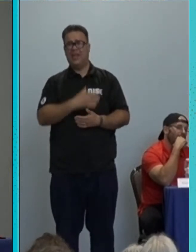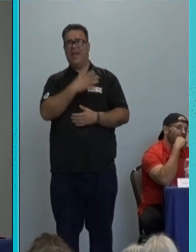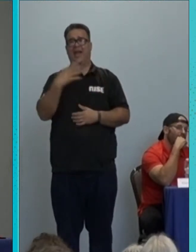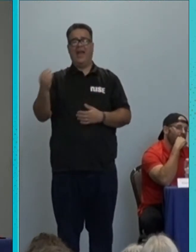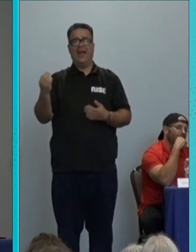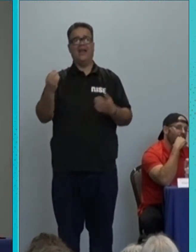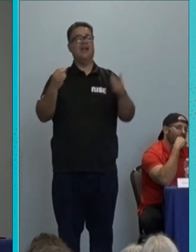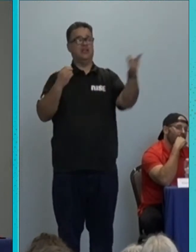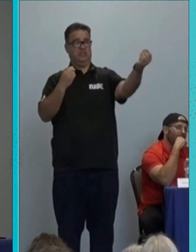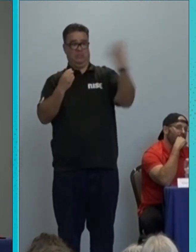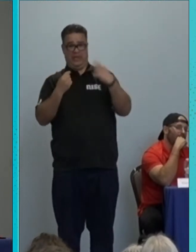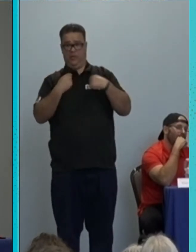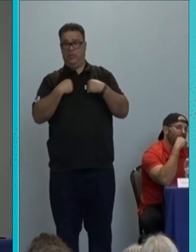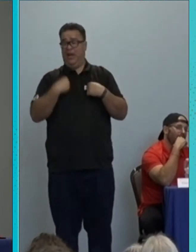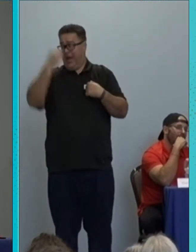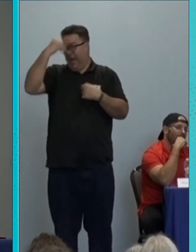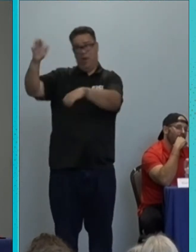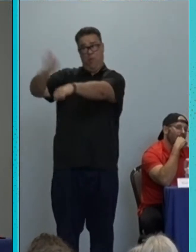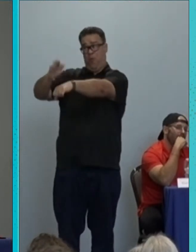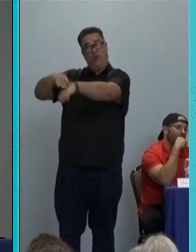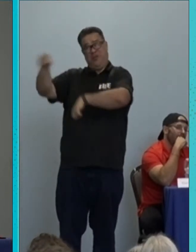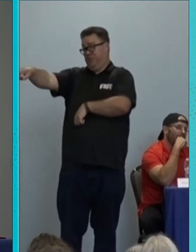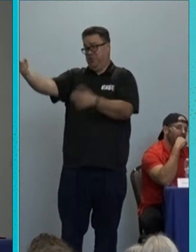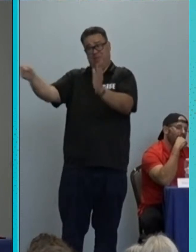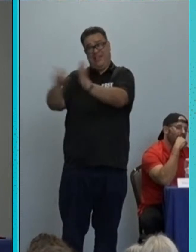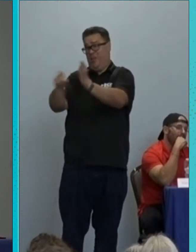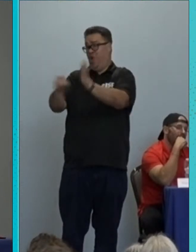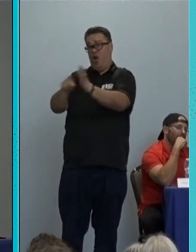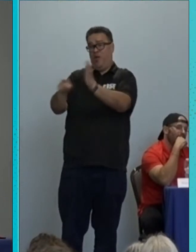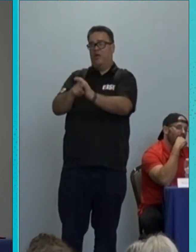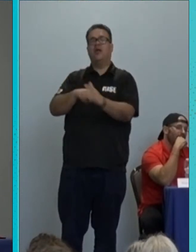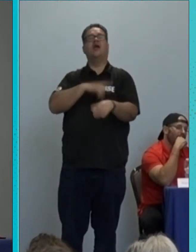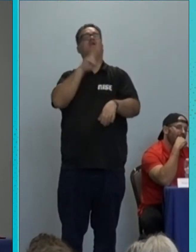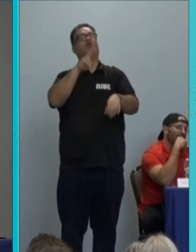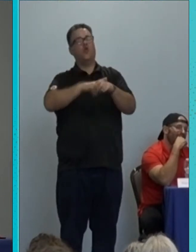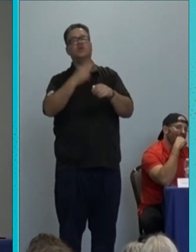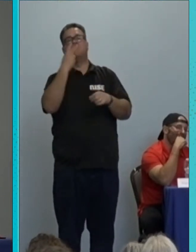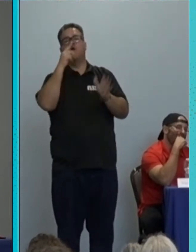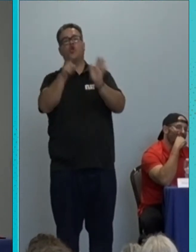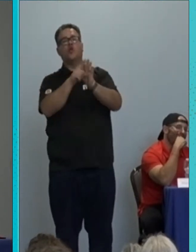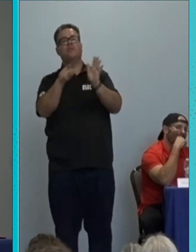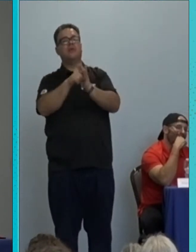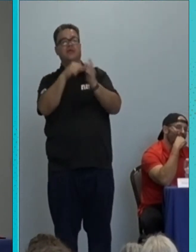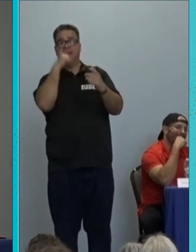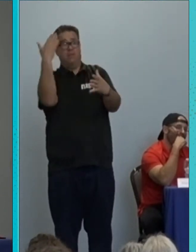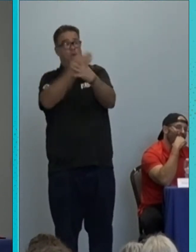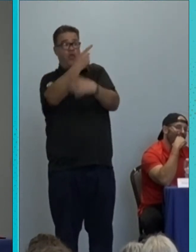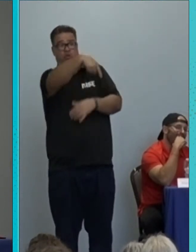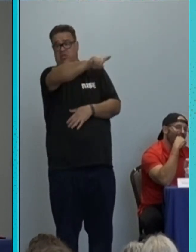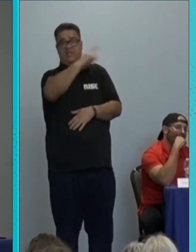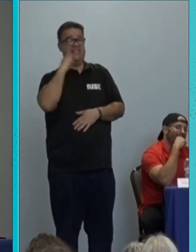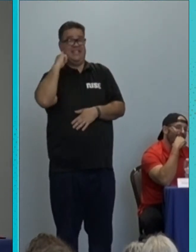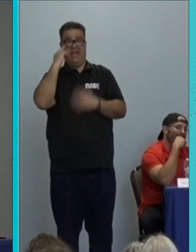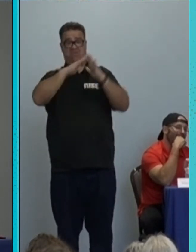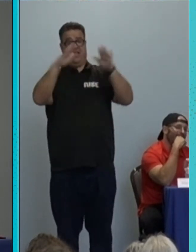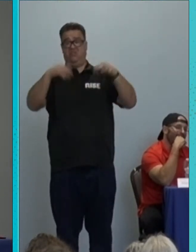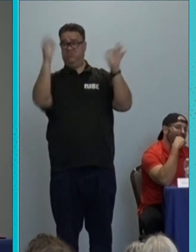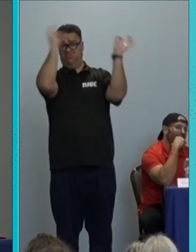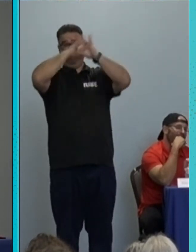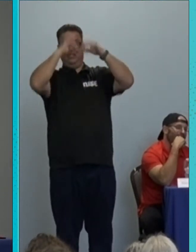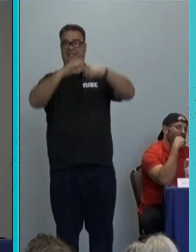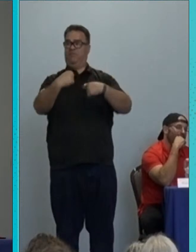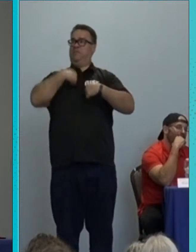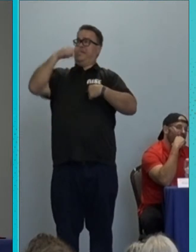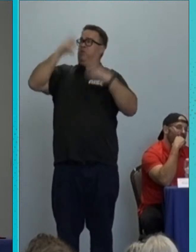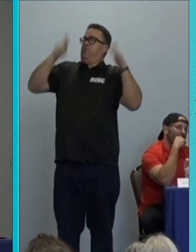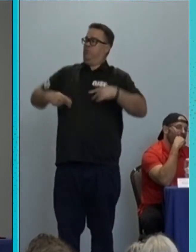And Teresa said, I told you so. And of course, the smoke alarm's beeping didn't bother anyone in the house except for